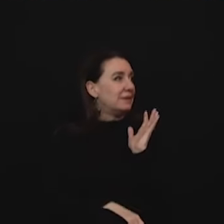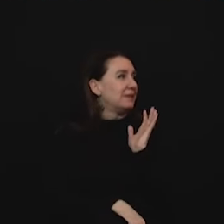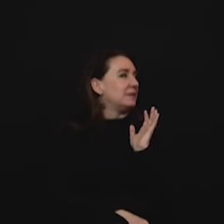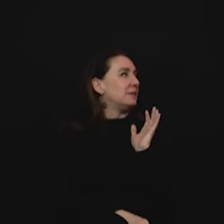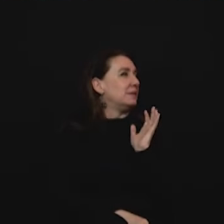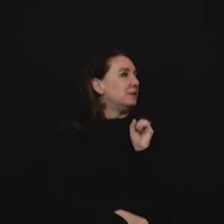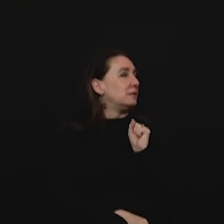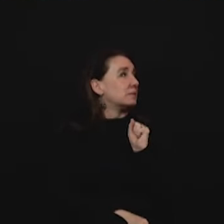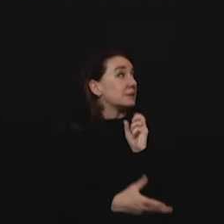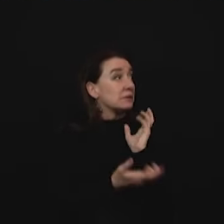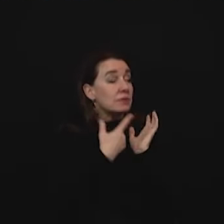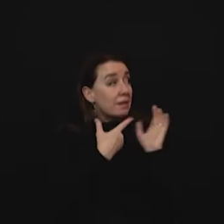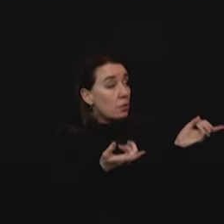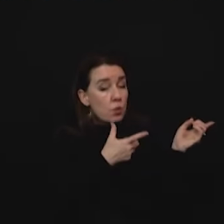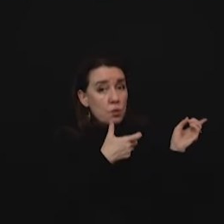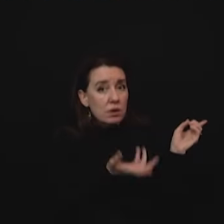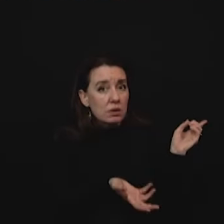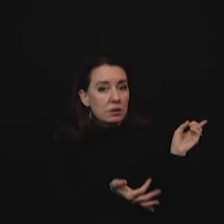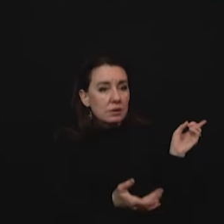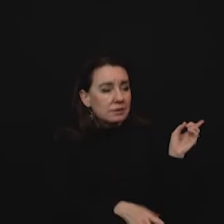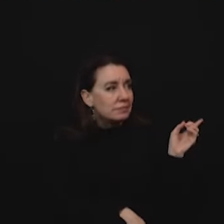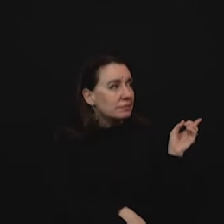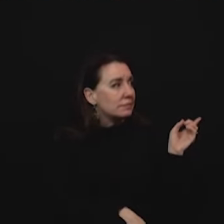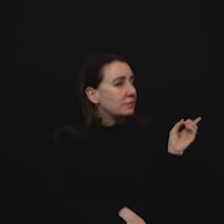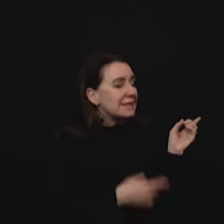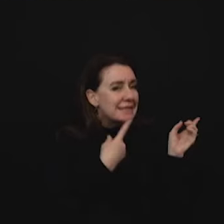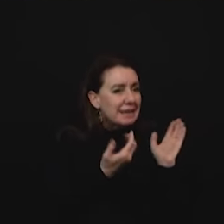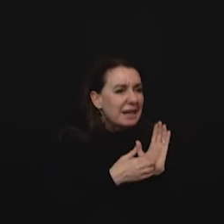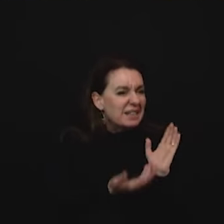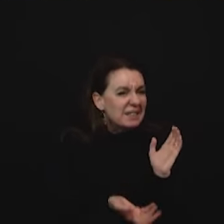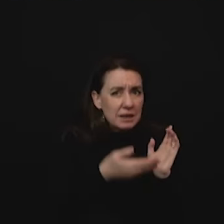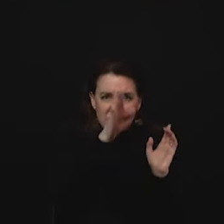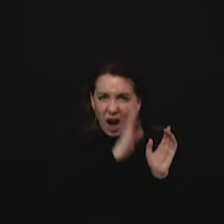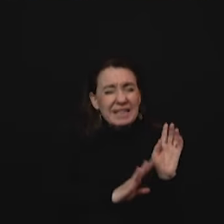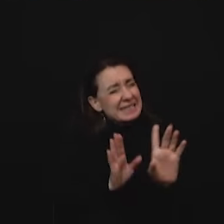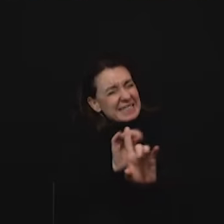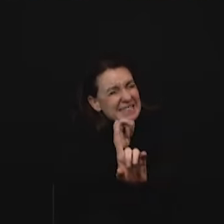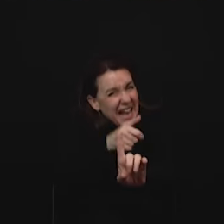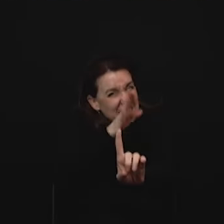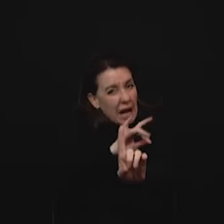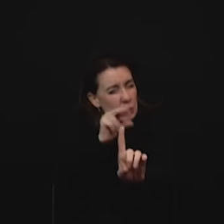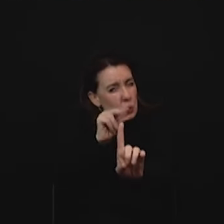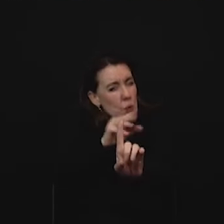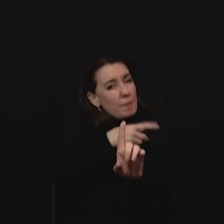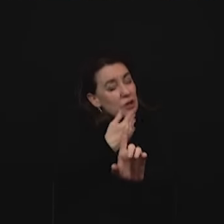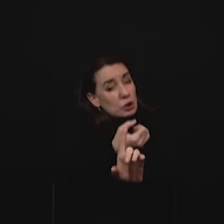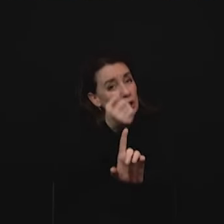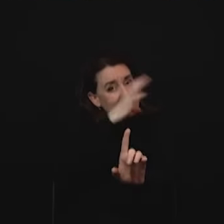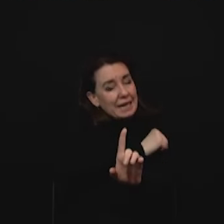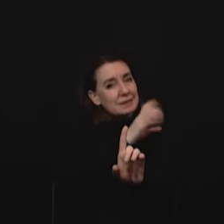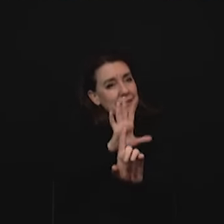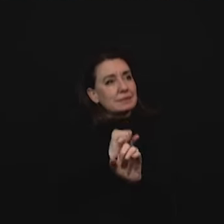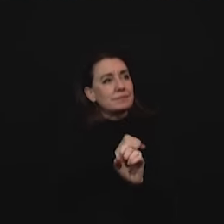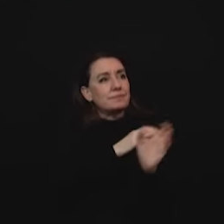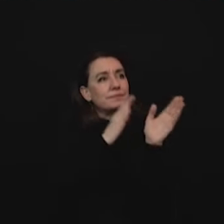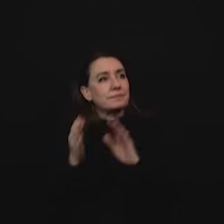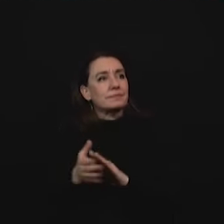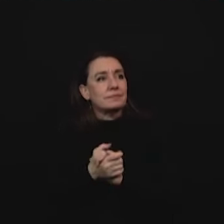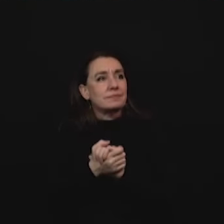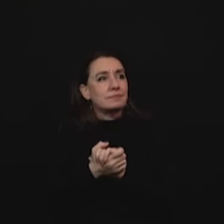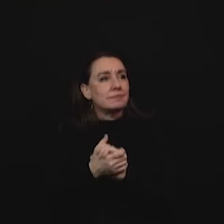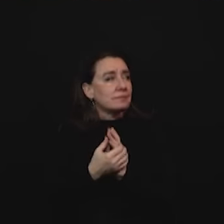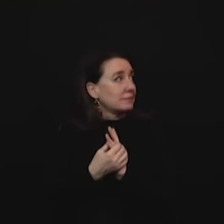idea? What do you think? Say that again? God. Well, not God necessarily. That's a good guess, though. That's good. I understand.